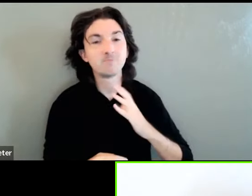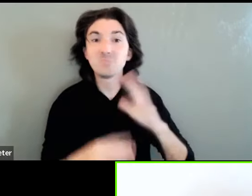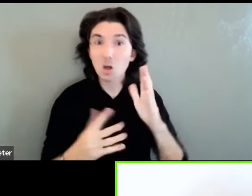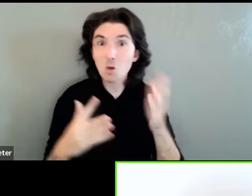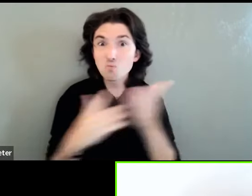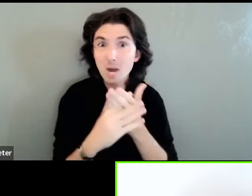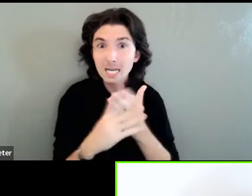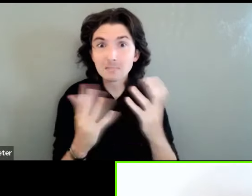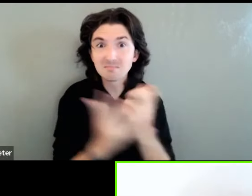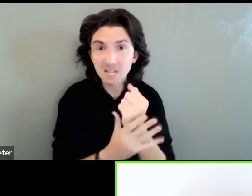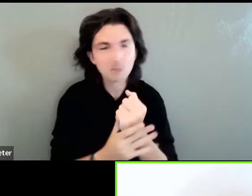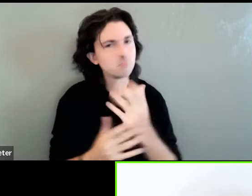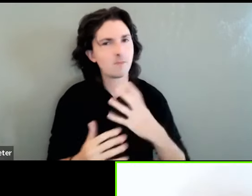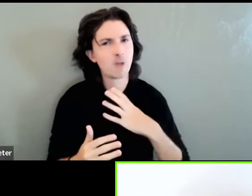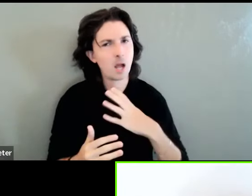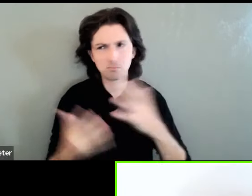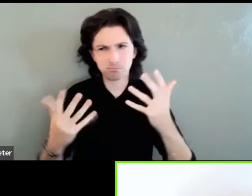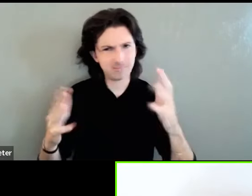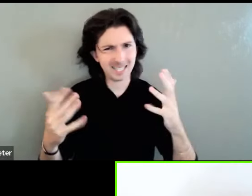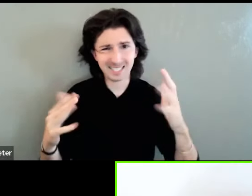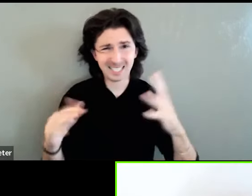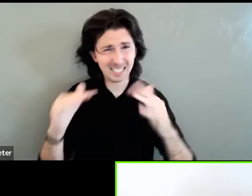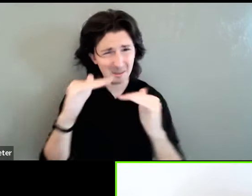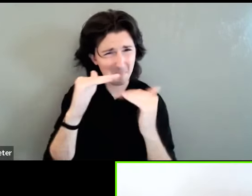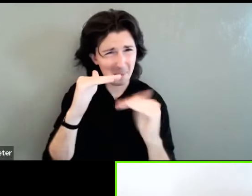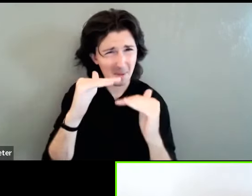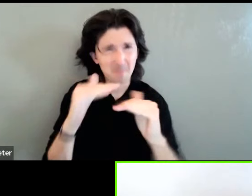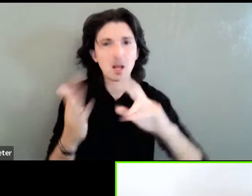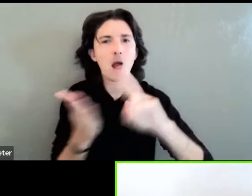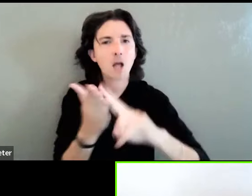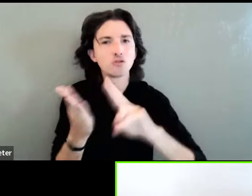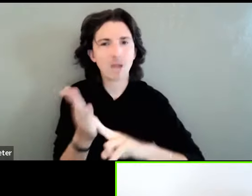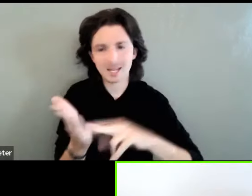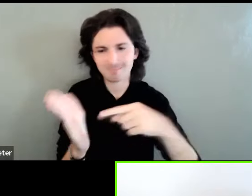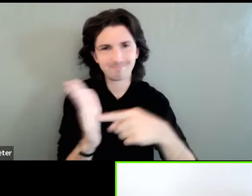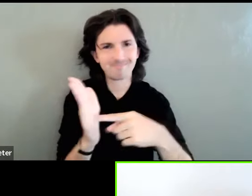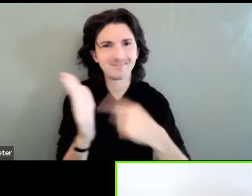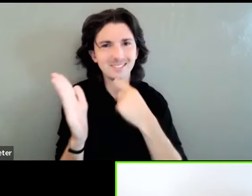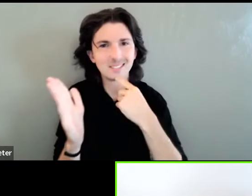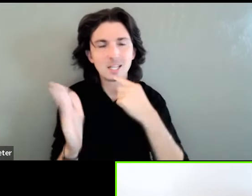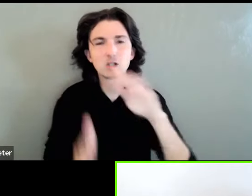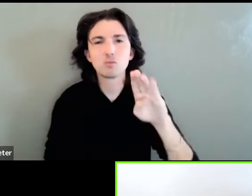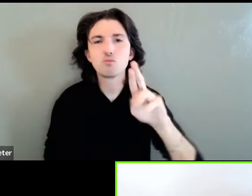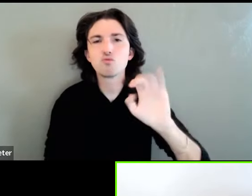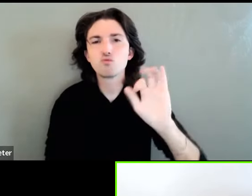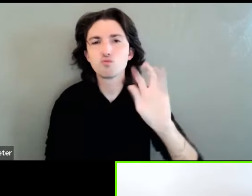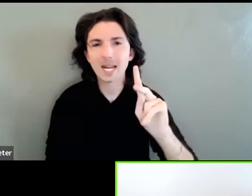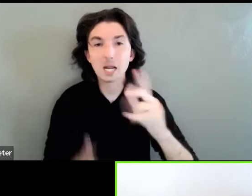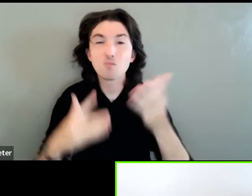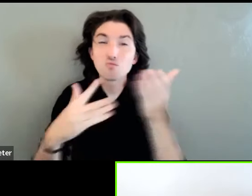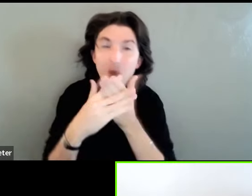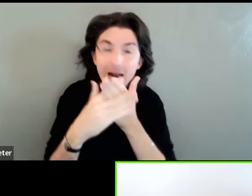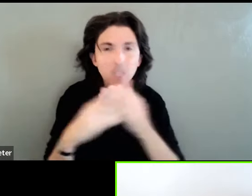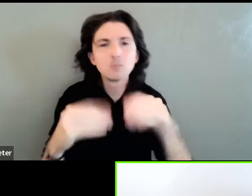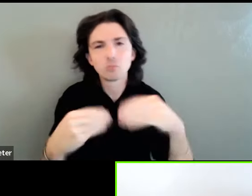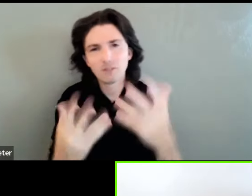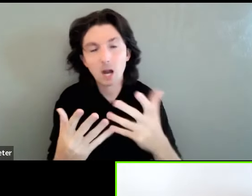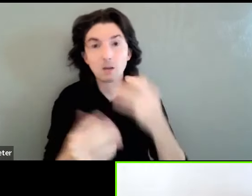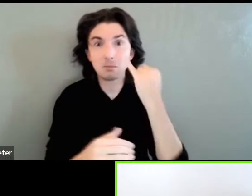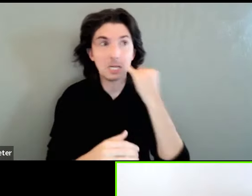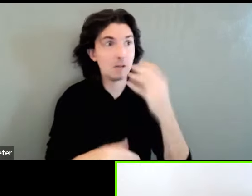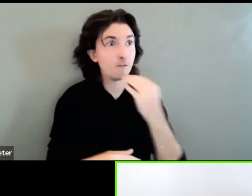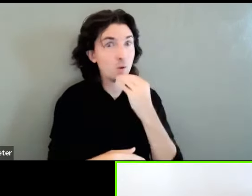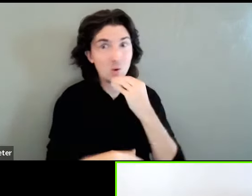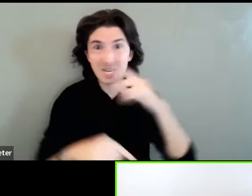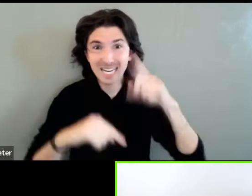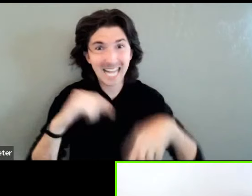food, getting to food, food is not being provided for you, again, we encourage dialogue on that. If you can't find a place to get food and get back to set